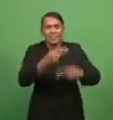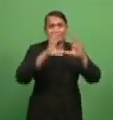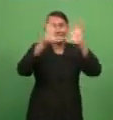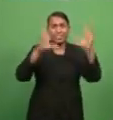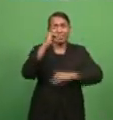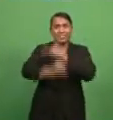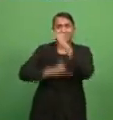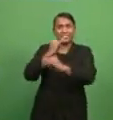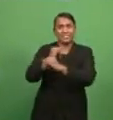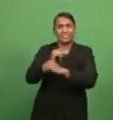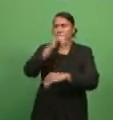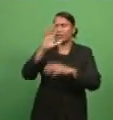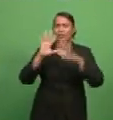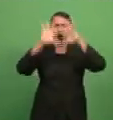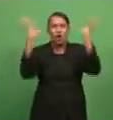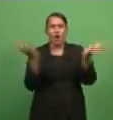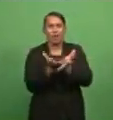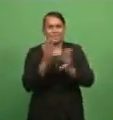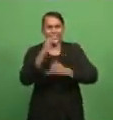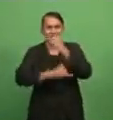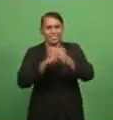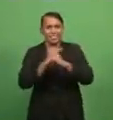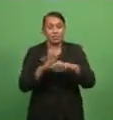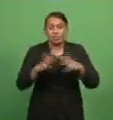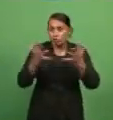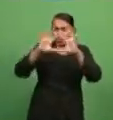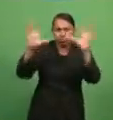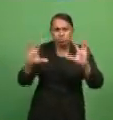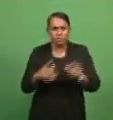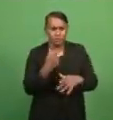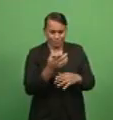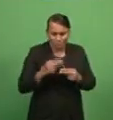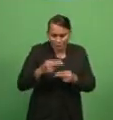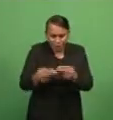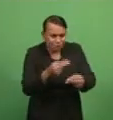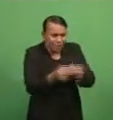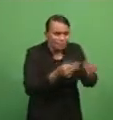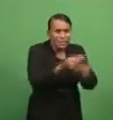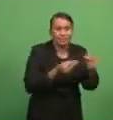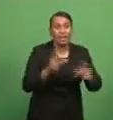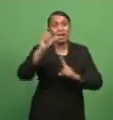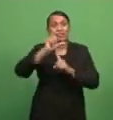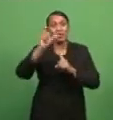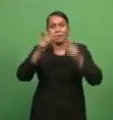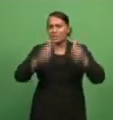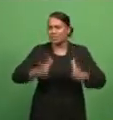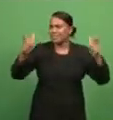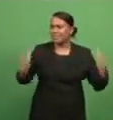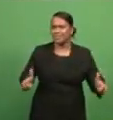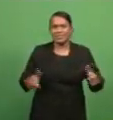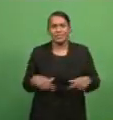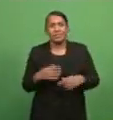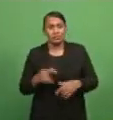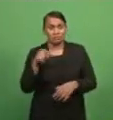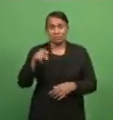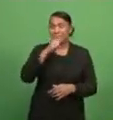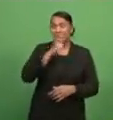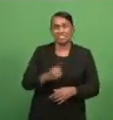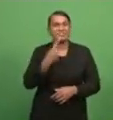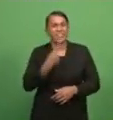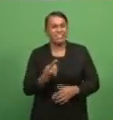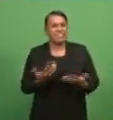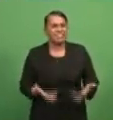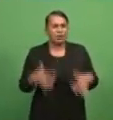planted around the capital city. Board of Special Administrators Chair Sikeli Tikundundua says these trees are one of the few